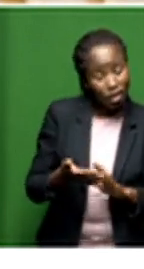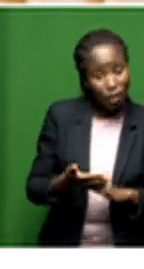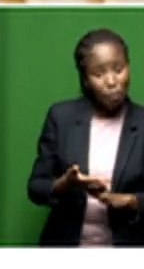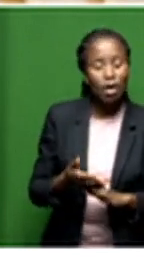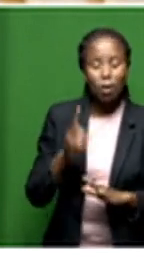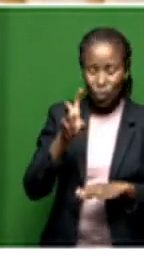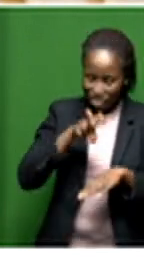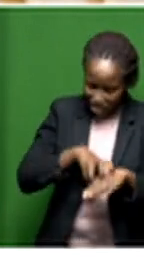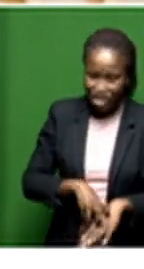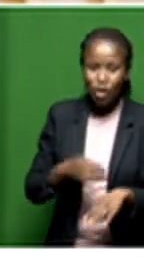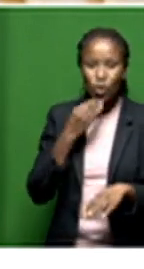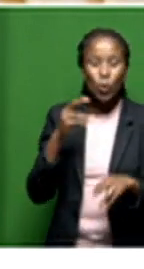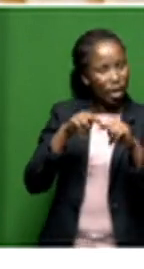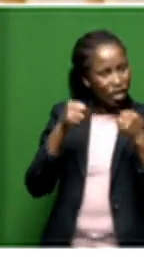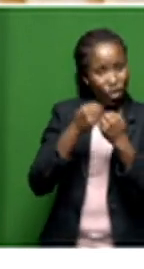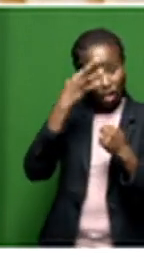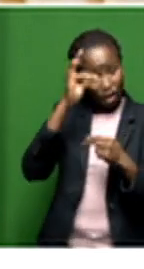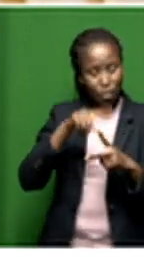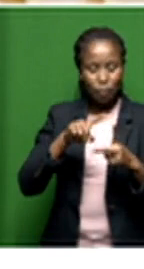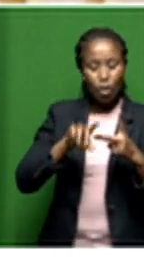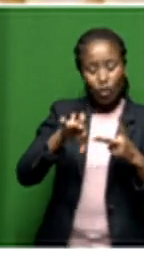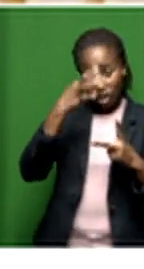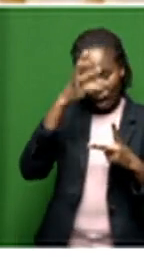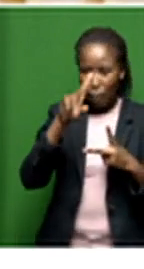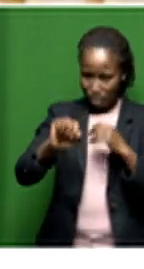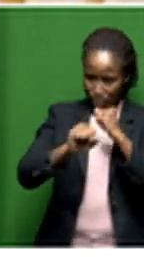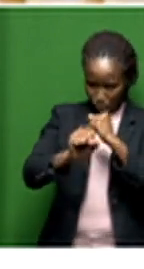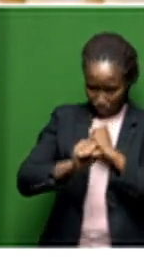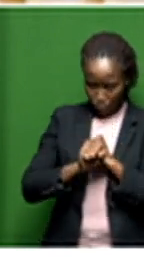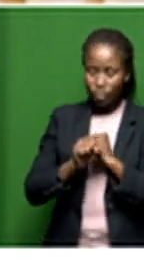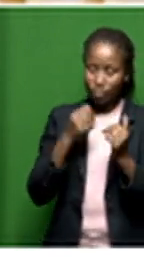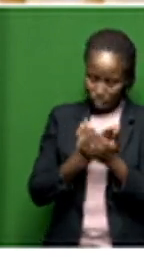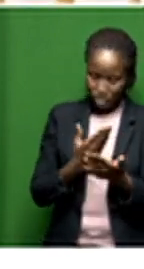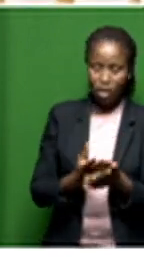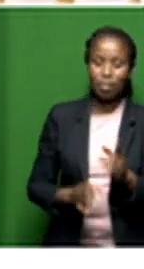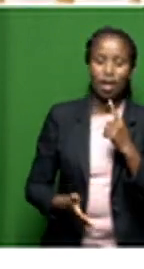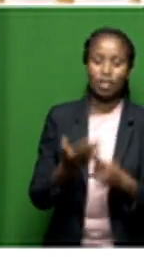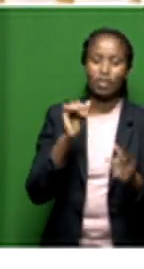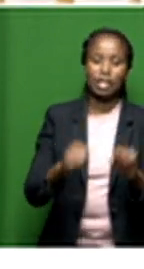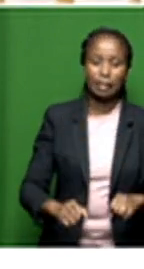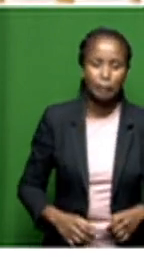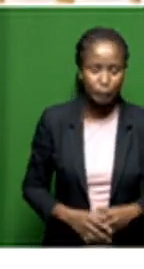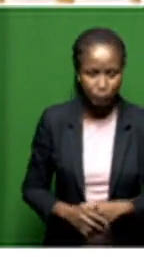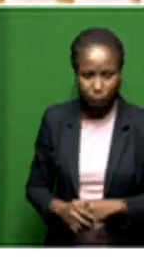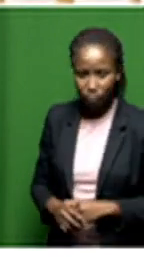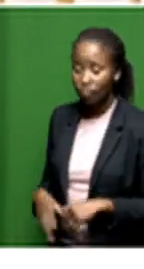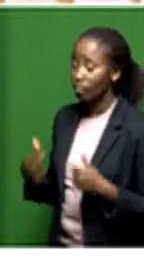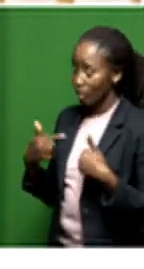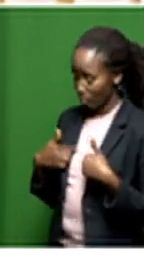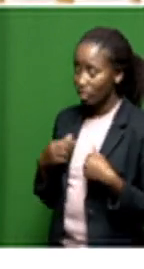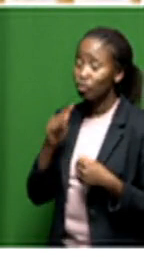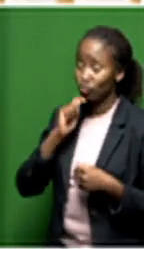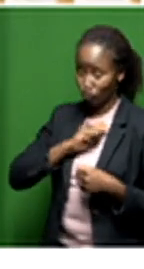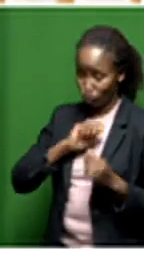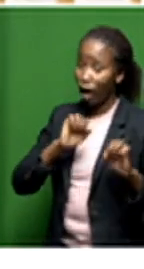the support of the national government and provincial government, we will get there. And I totally agree with you. The